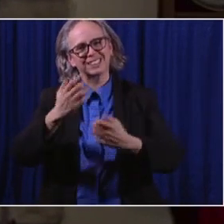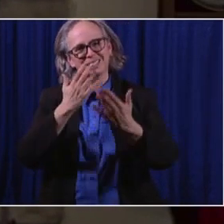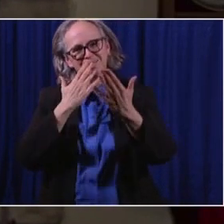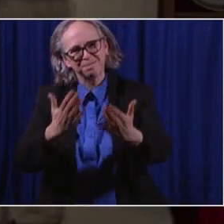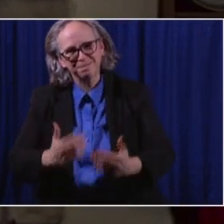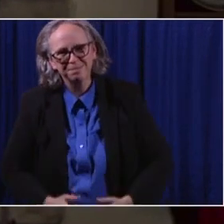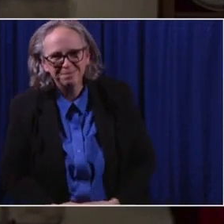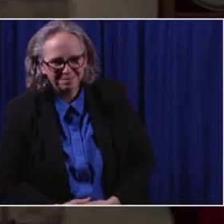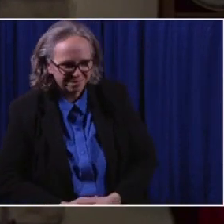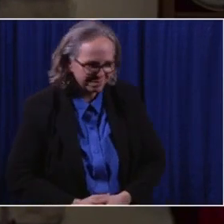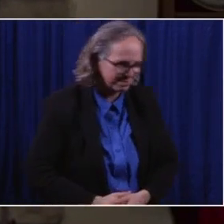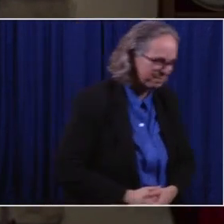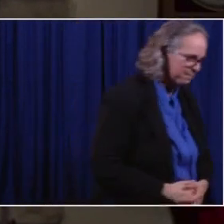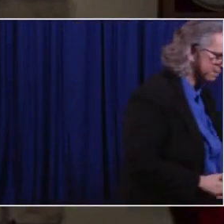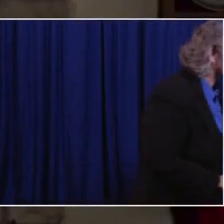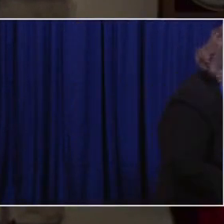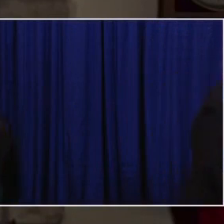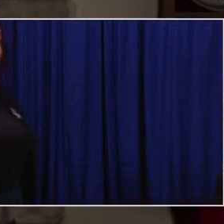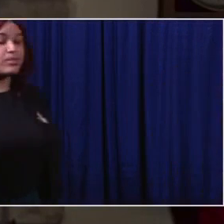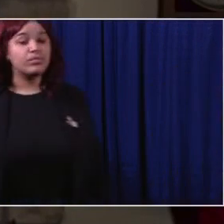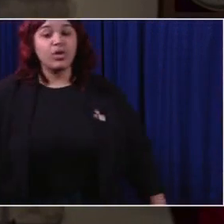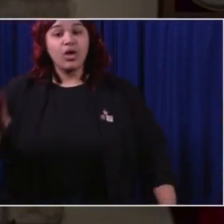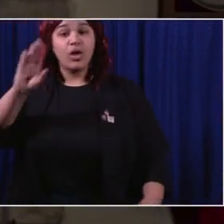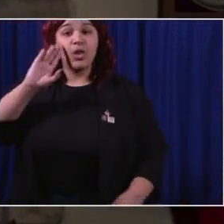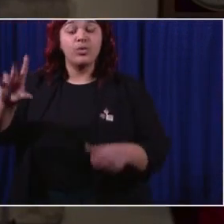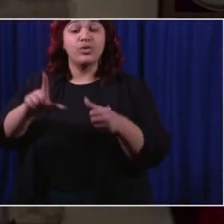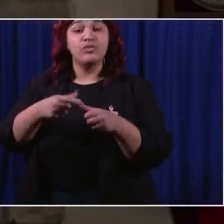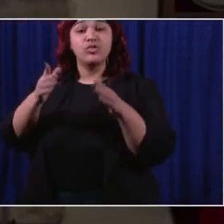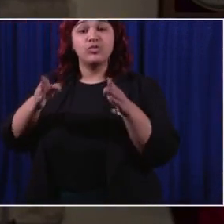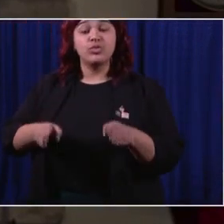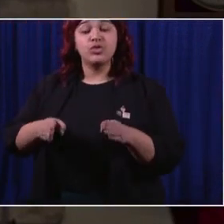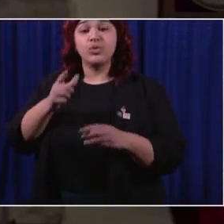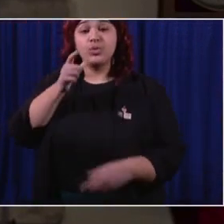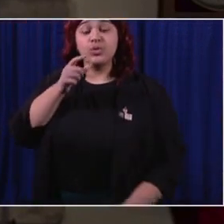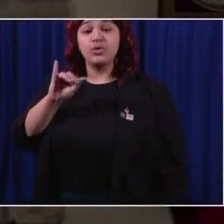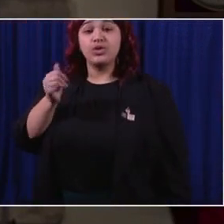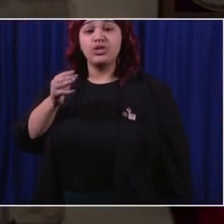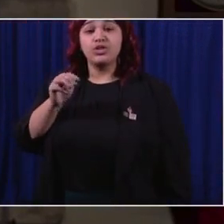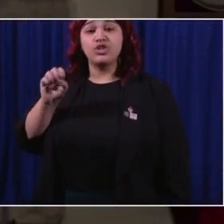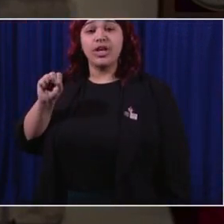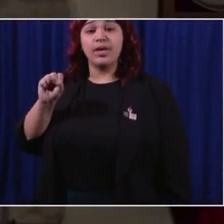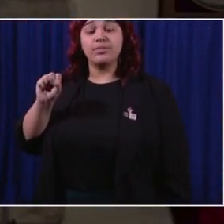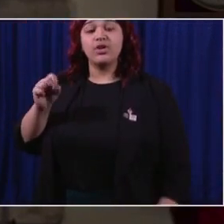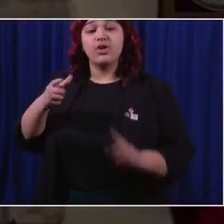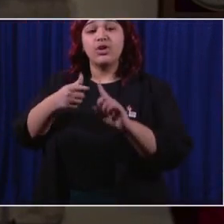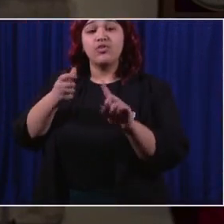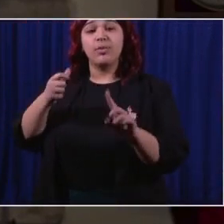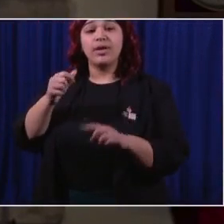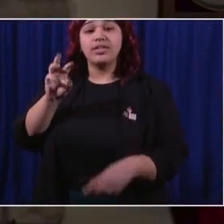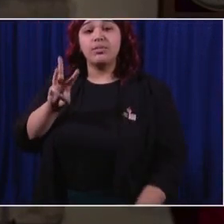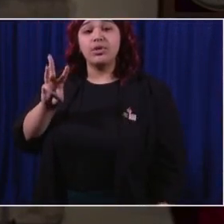Hi, Governor. Your first question today is from James Pilcher at WKRC.